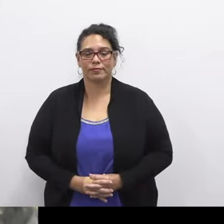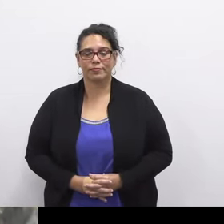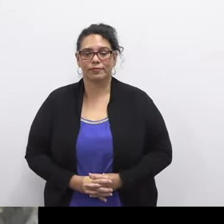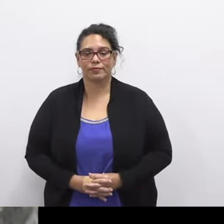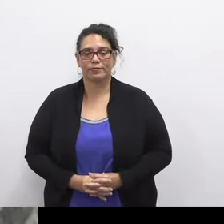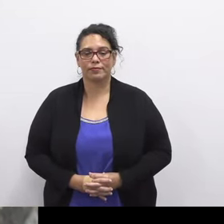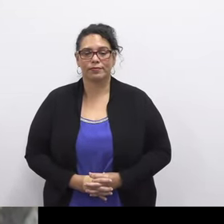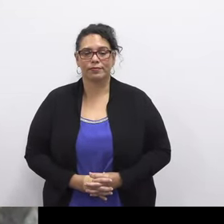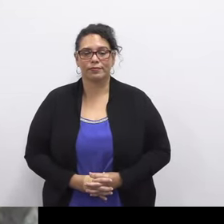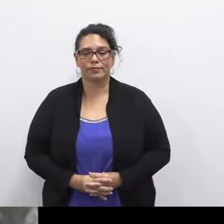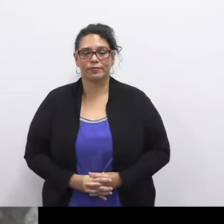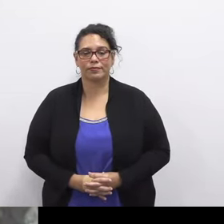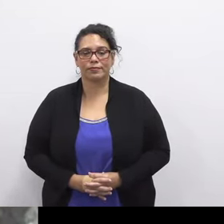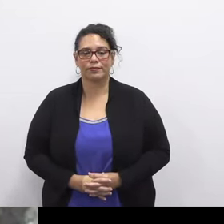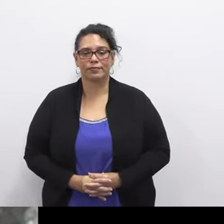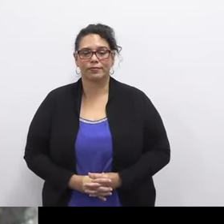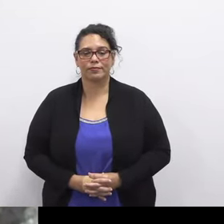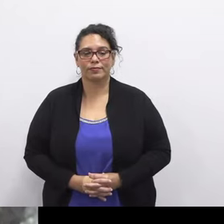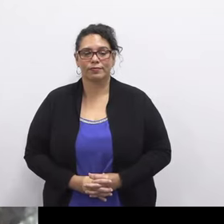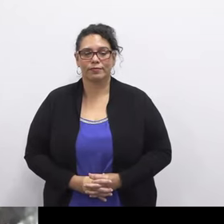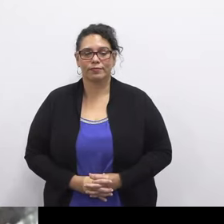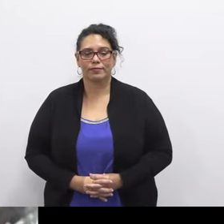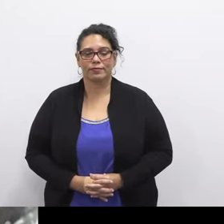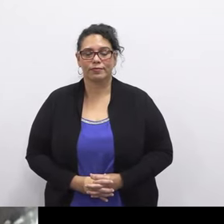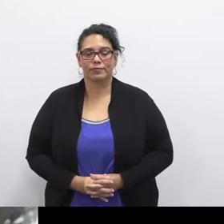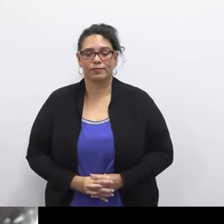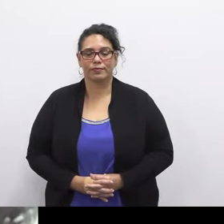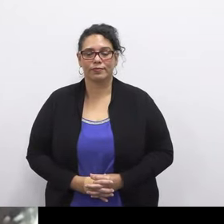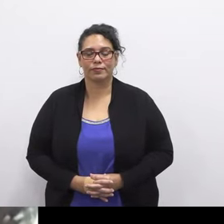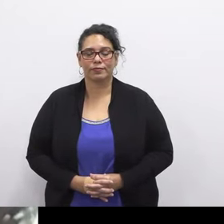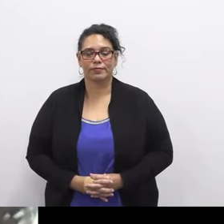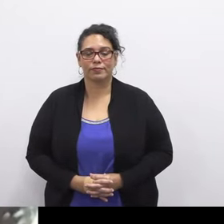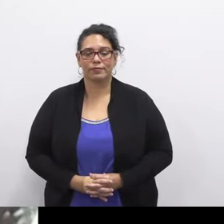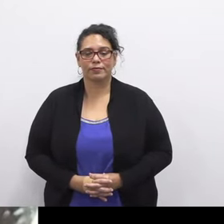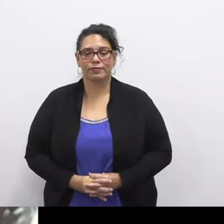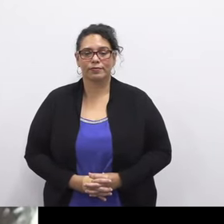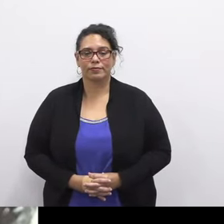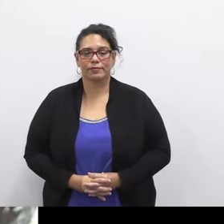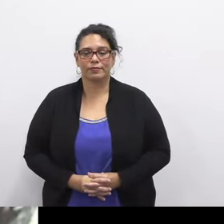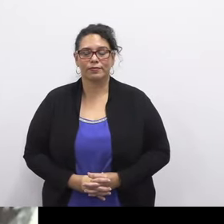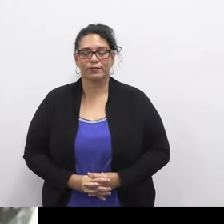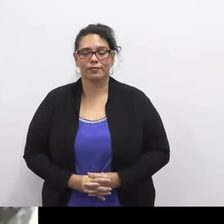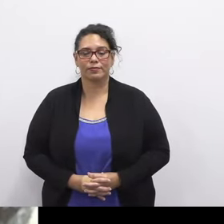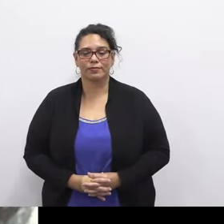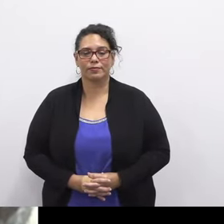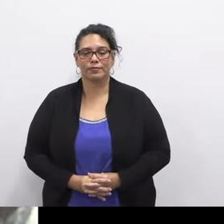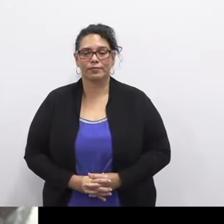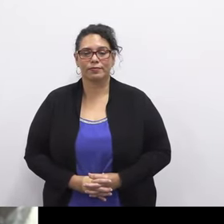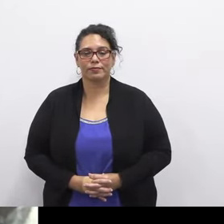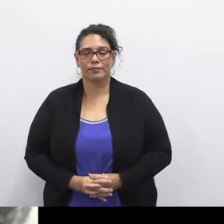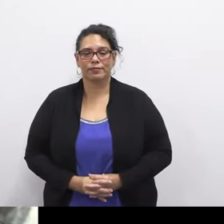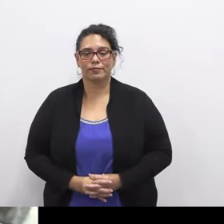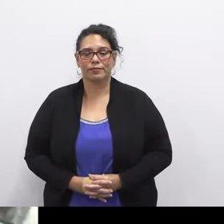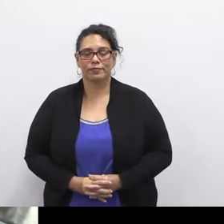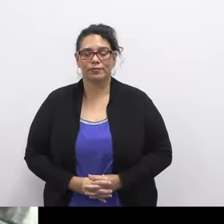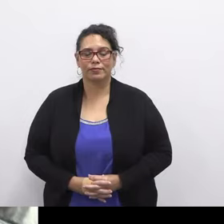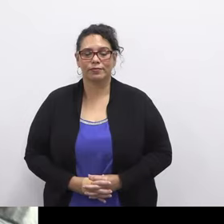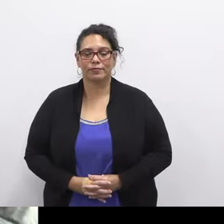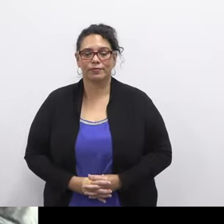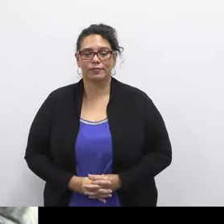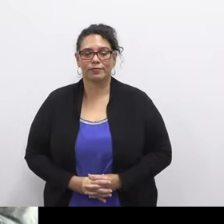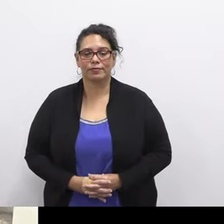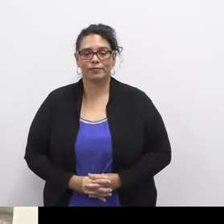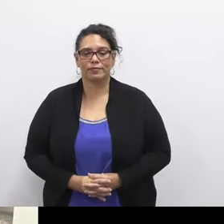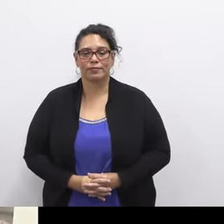better someone else. I'm really thankful that I was able to land in LBUSD. I think it's just truly a perfect program